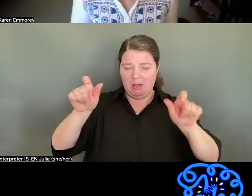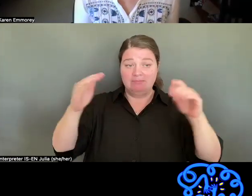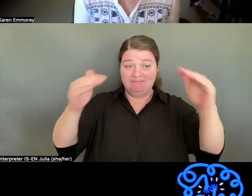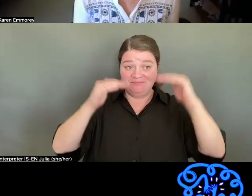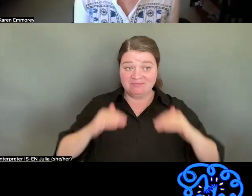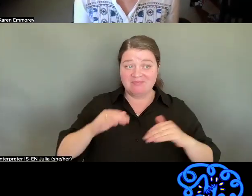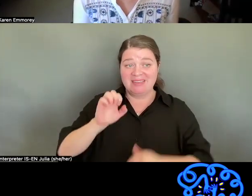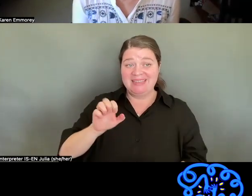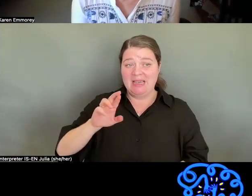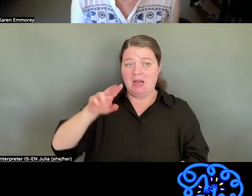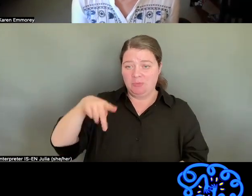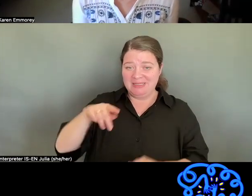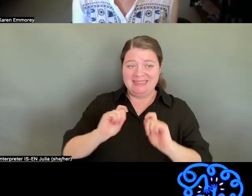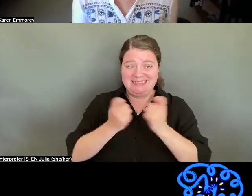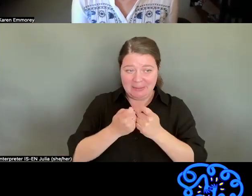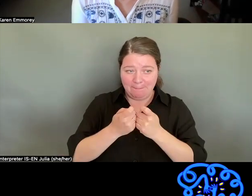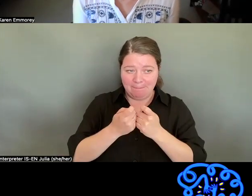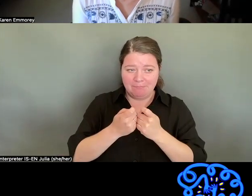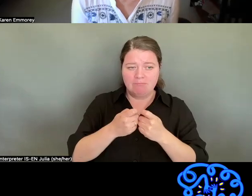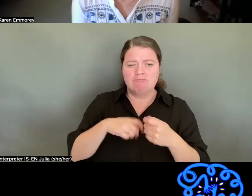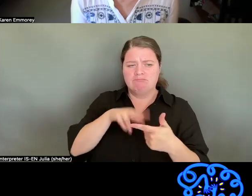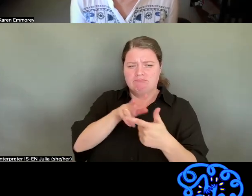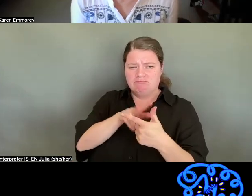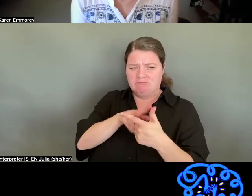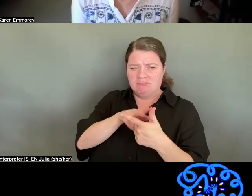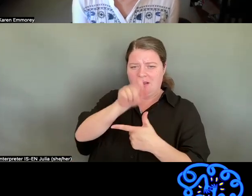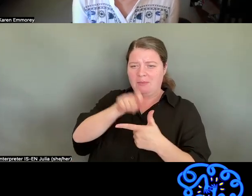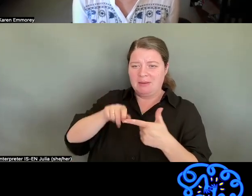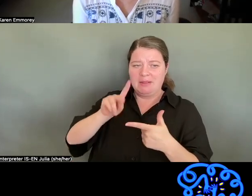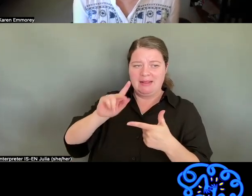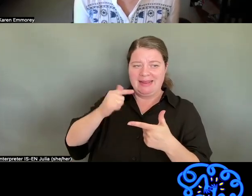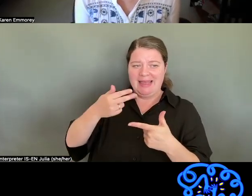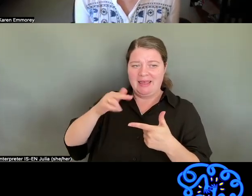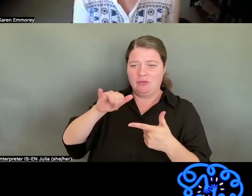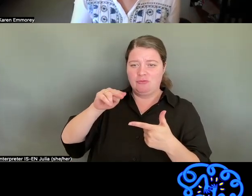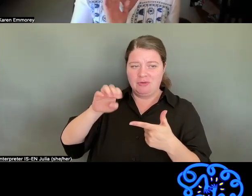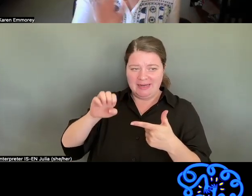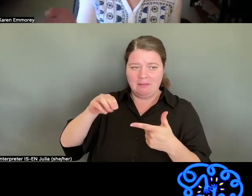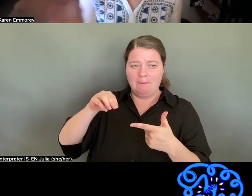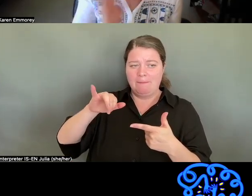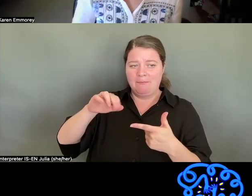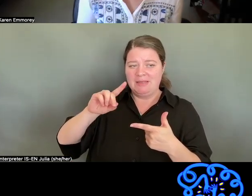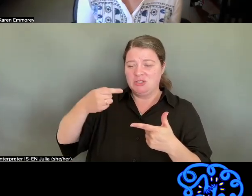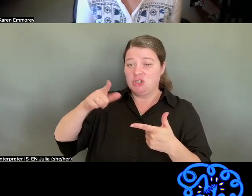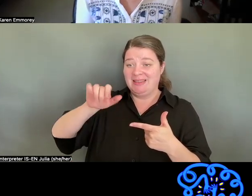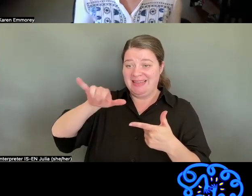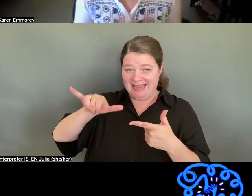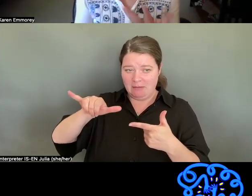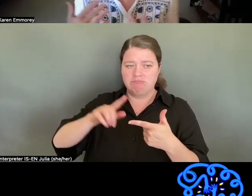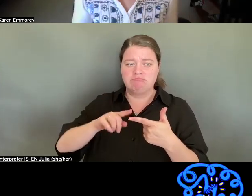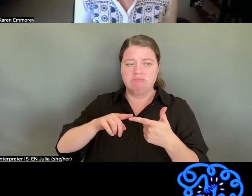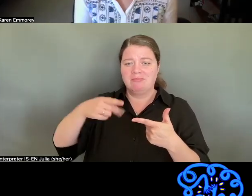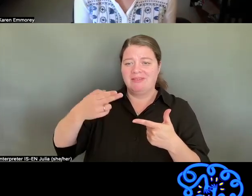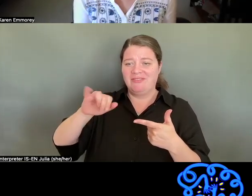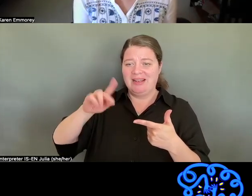Kathy Midgley and Phil Holcomb. There are ERP EG experts. Their lab is just across the parking lot from ours, so it's a really